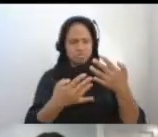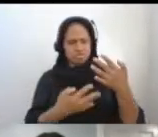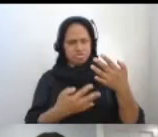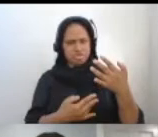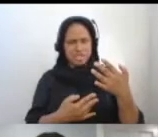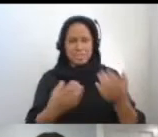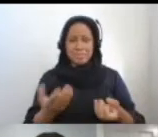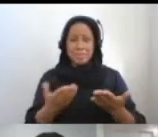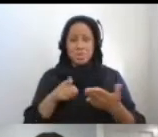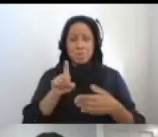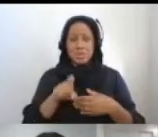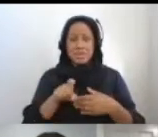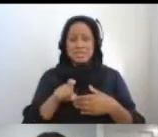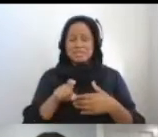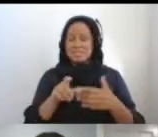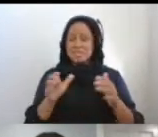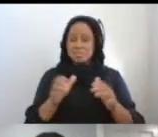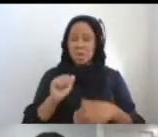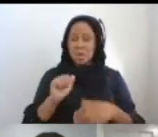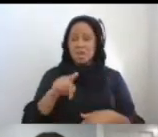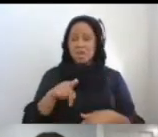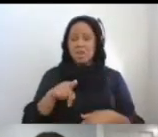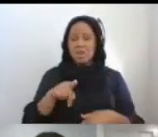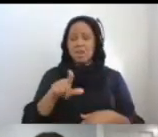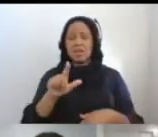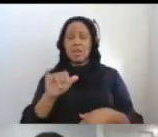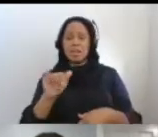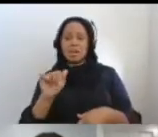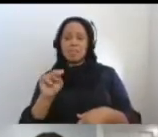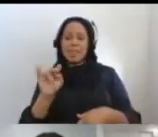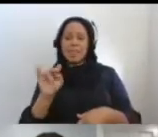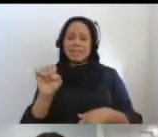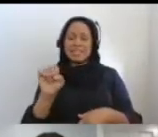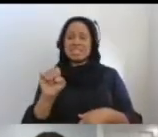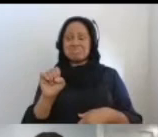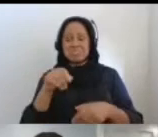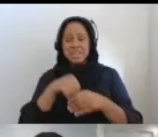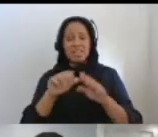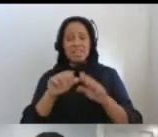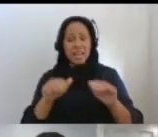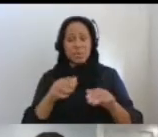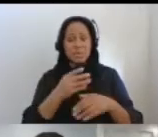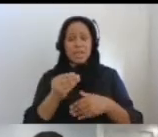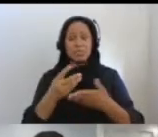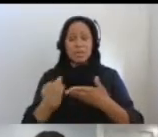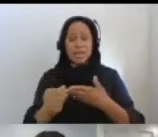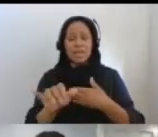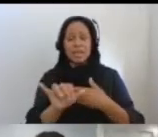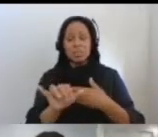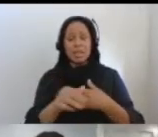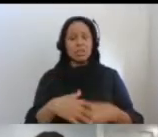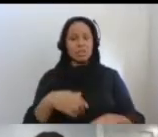can get that stuff. There's things that are not covered in here as well. It'll also cover for transportation to and